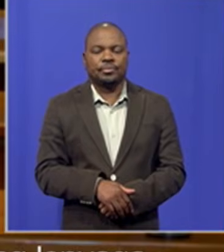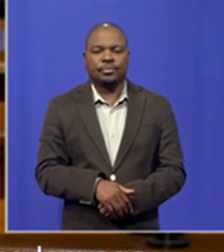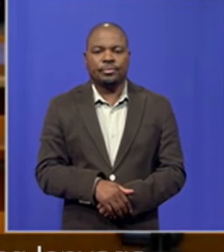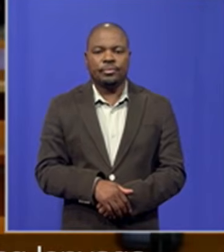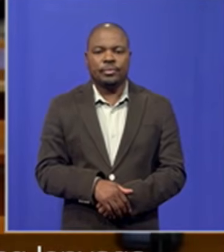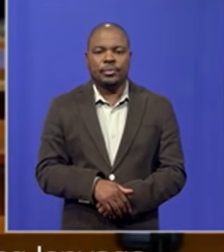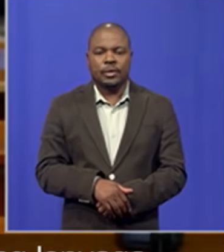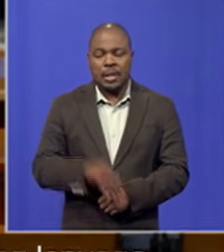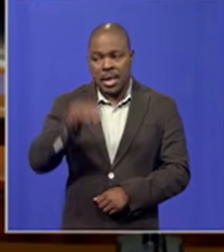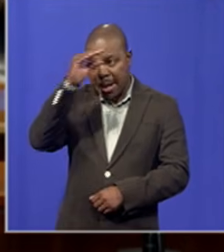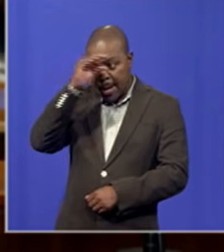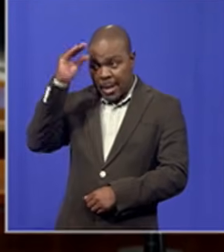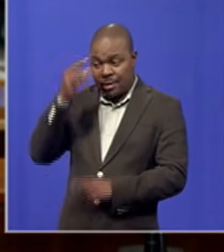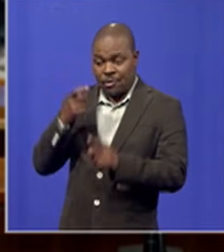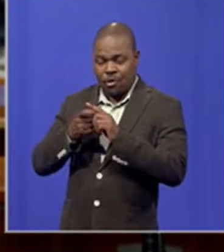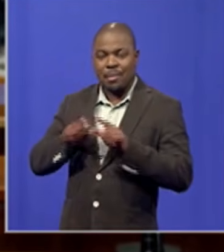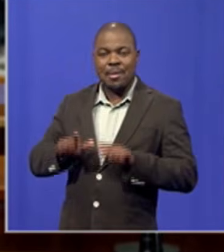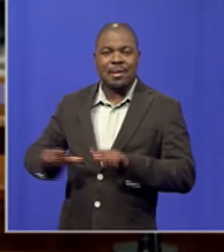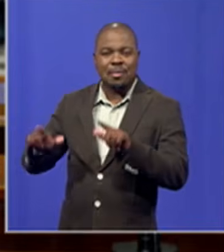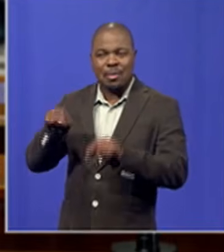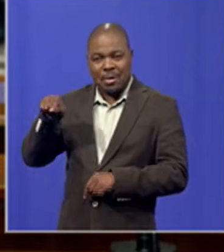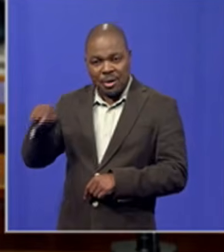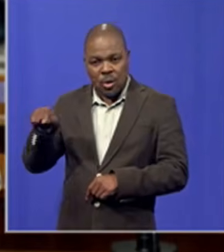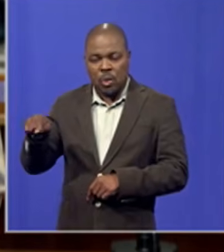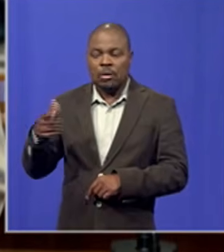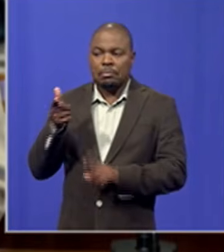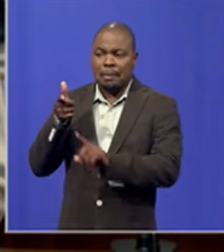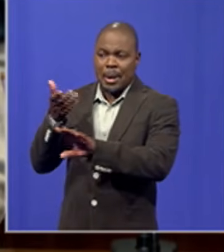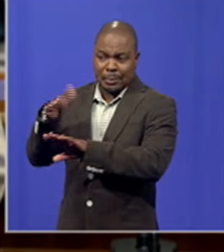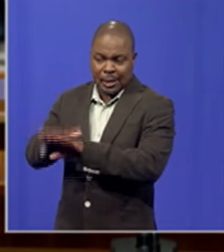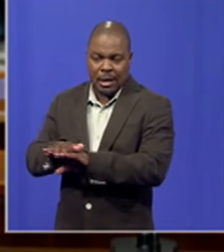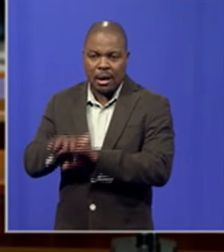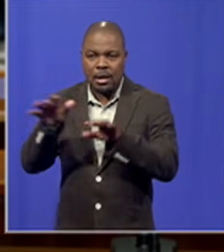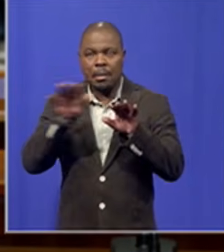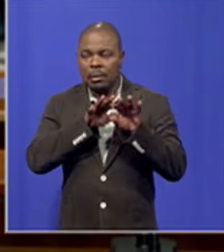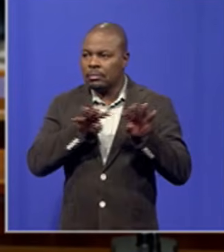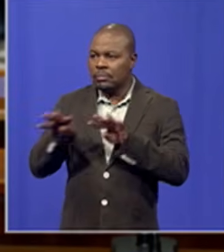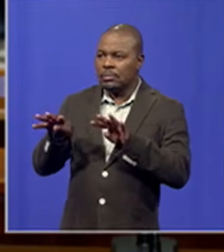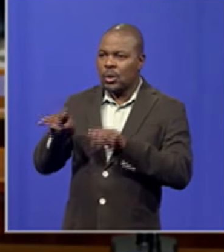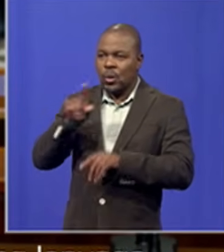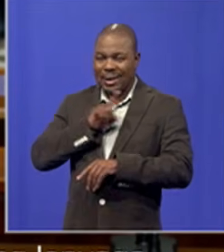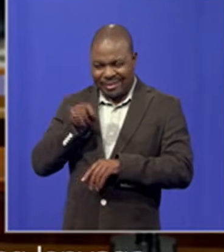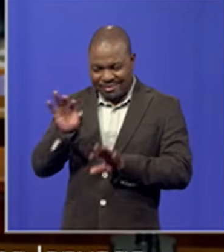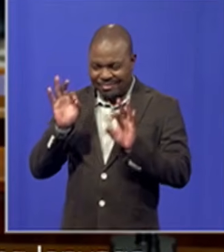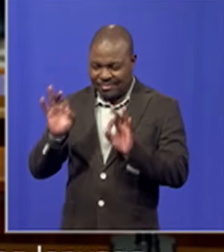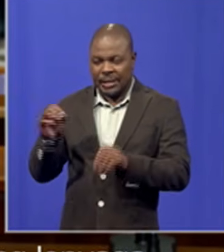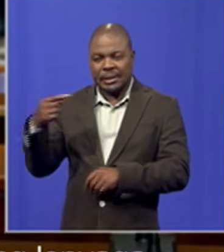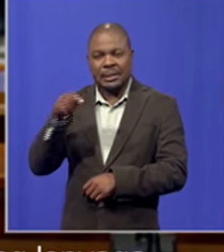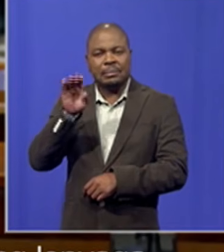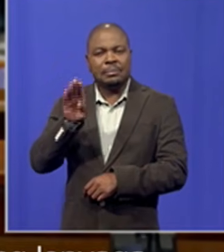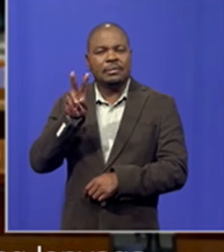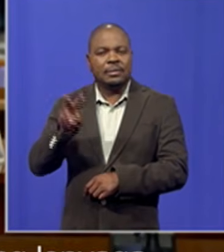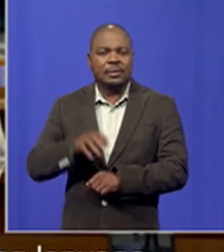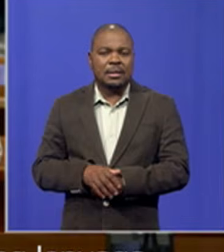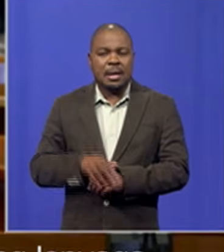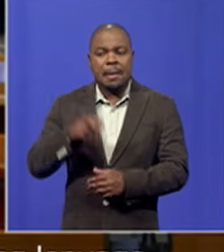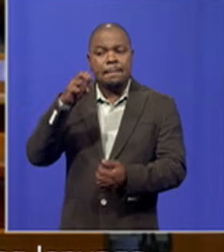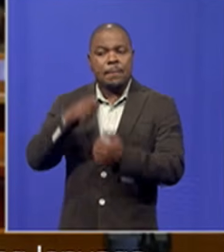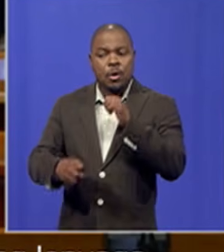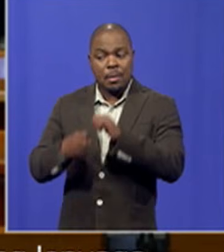Polao ya mooki wa Limpopo e boetše e gogile šedi malebana le mathata a dikgaruru tša tlaišo ya bong. Mathata